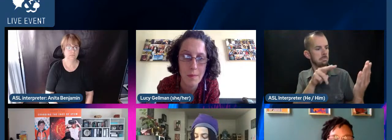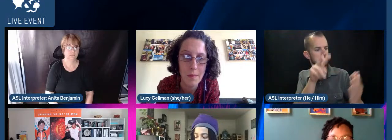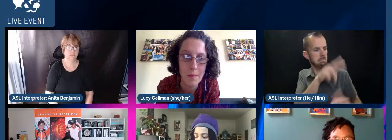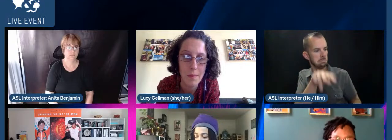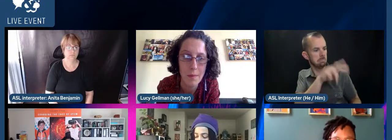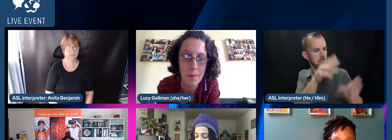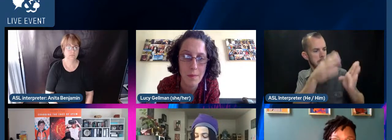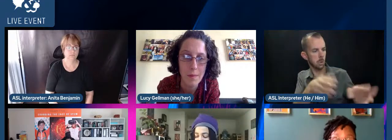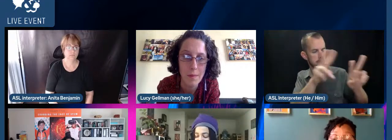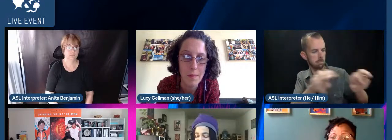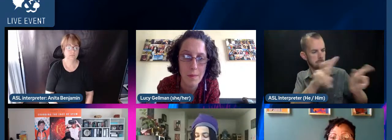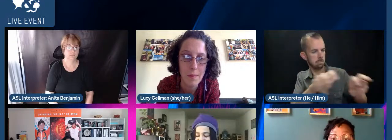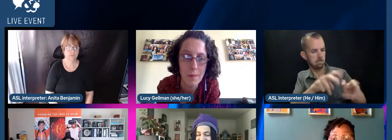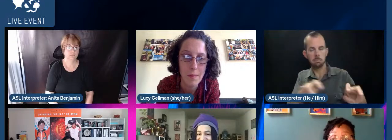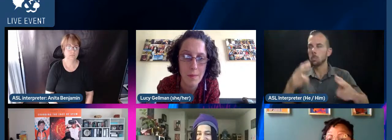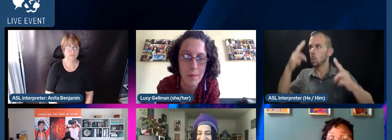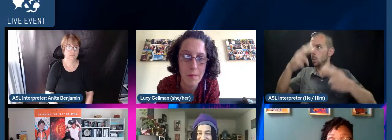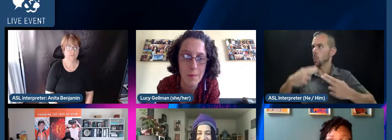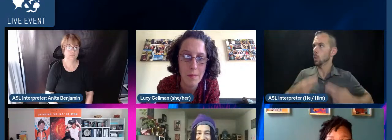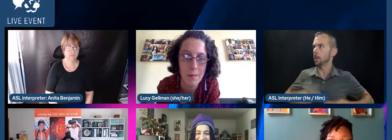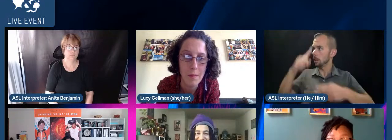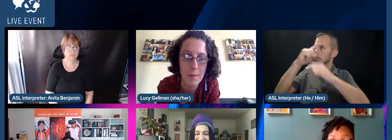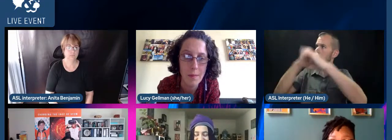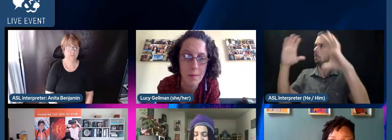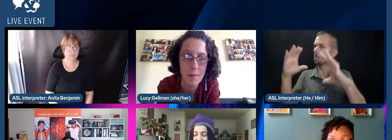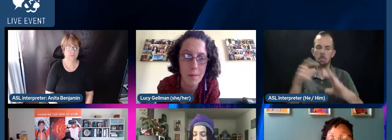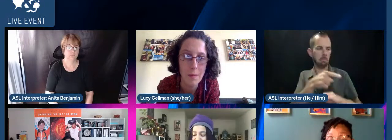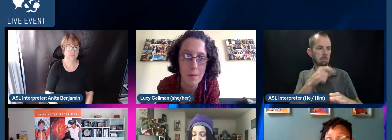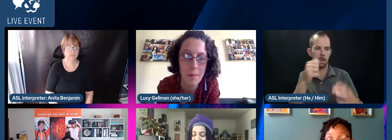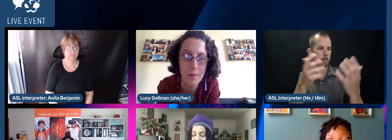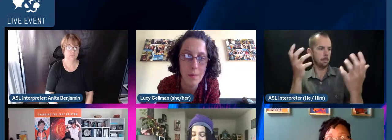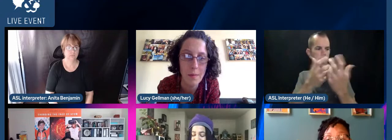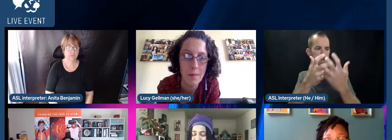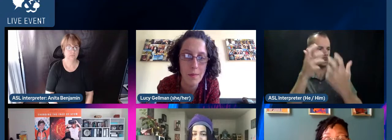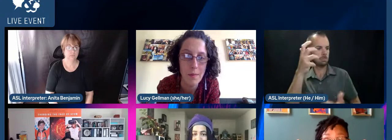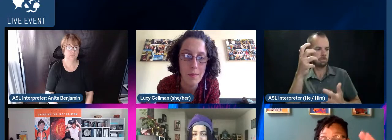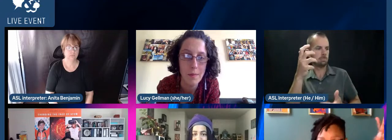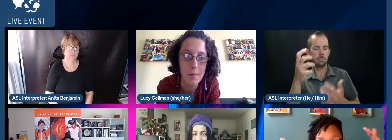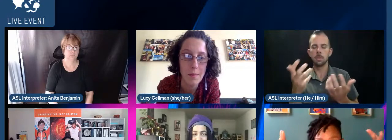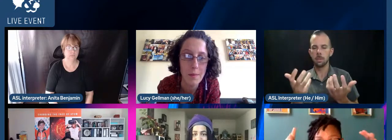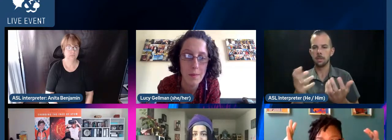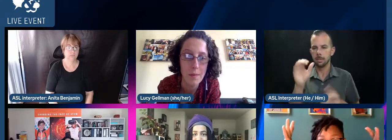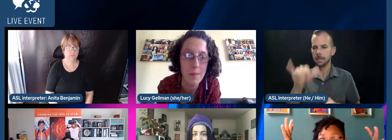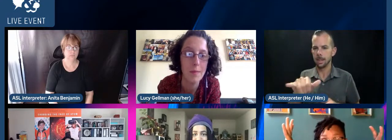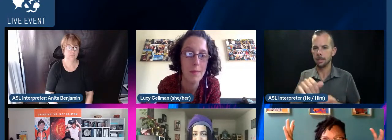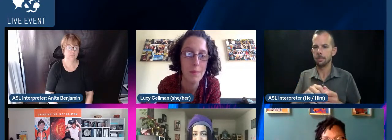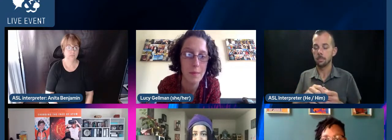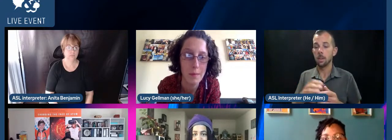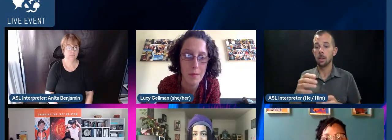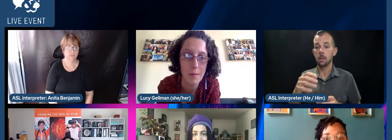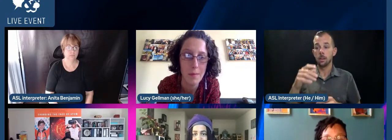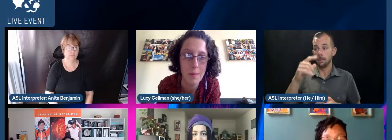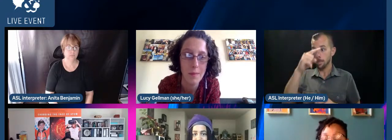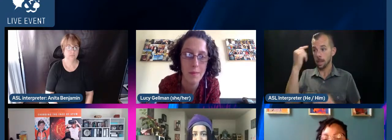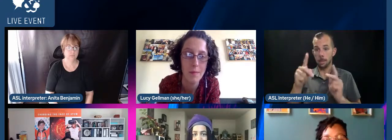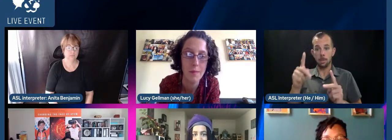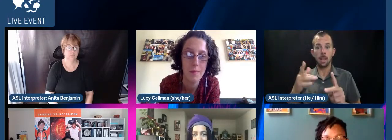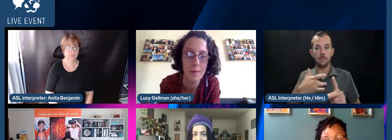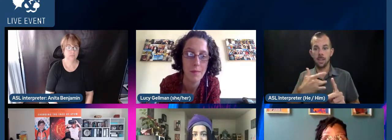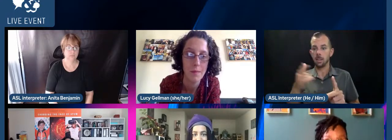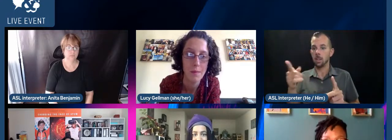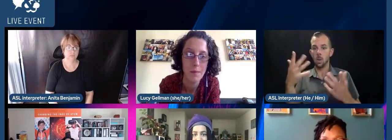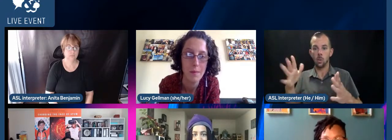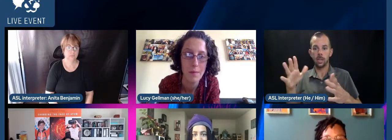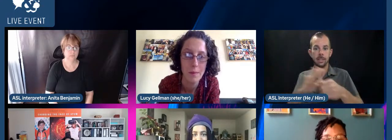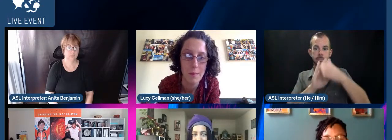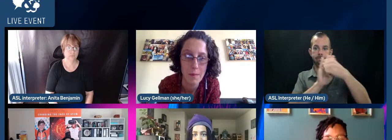for sure. Like, I don't think that by the current definition of humanity, like, I think that Black people have been positioned against that category, right? It isn't that we're technically